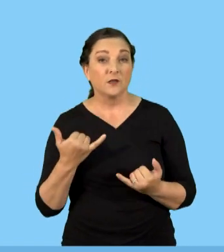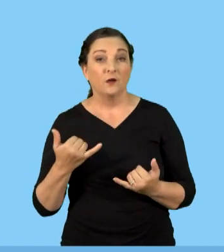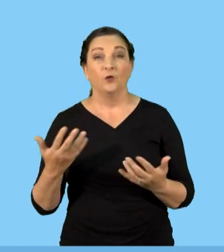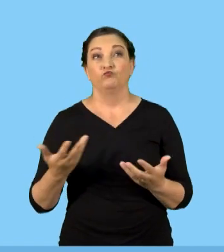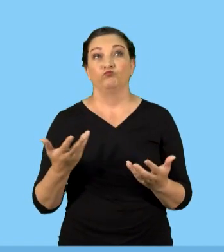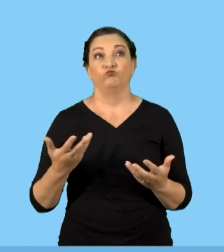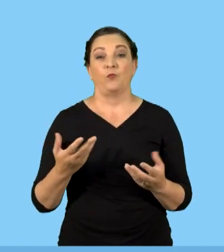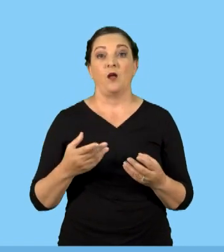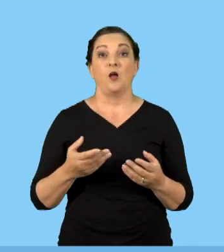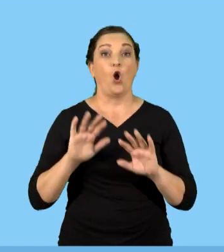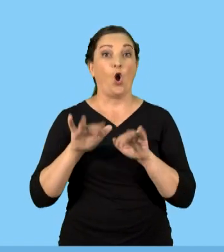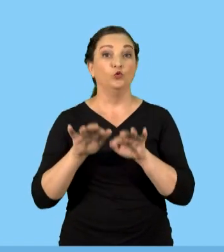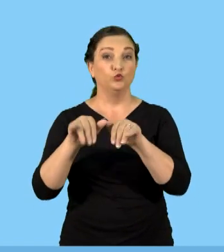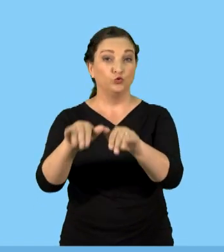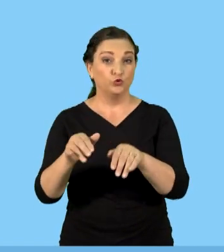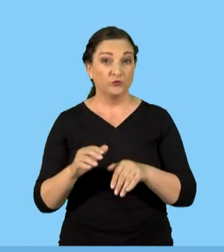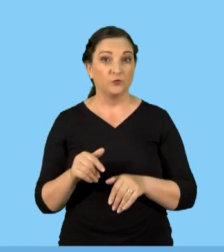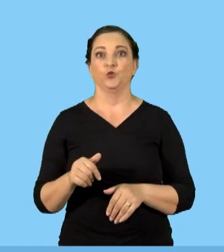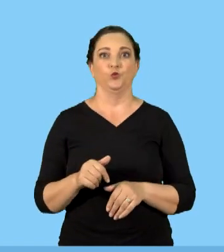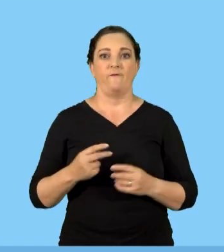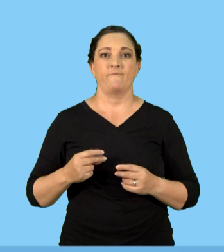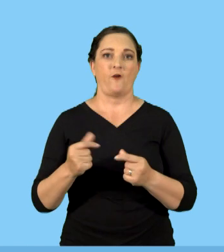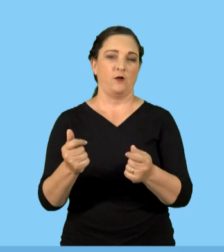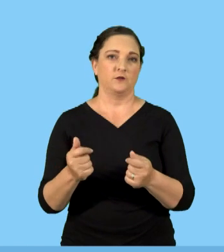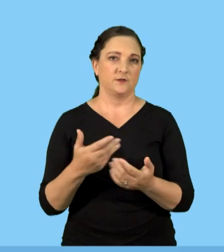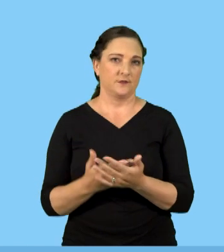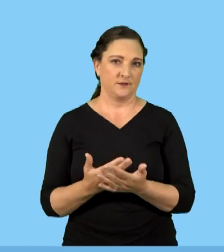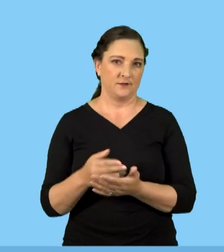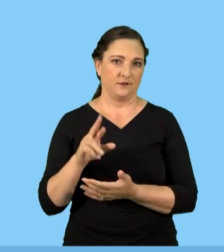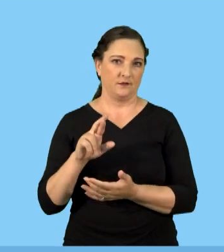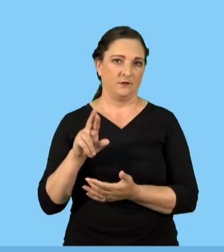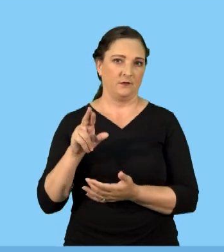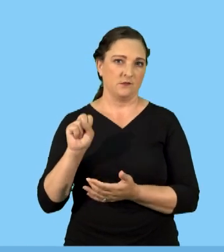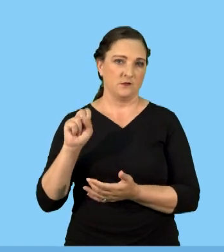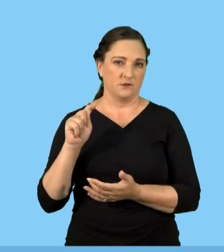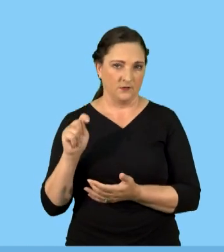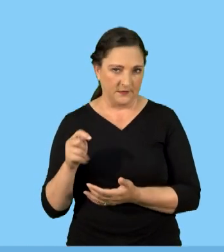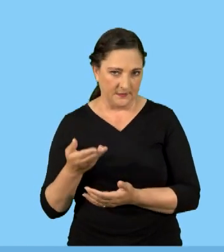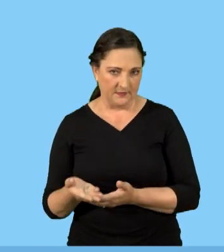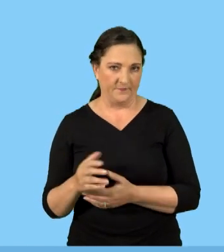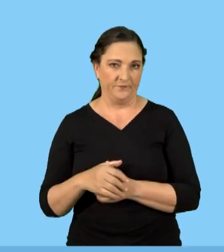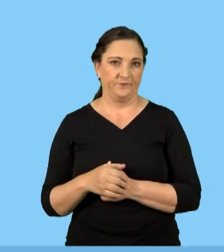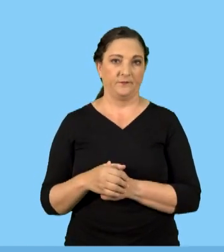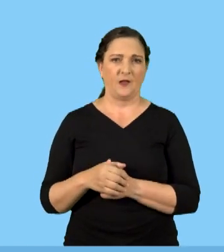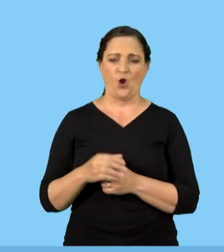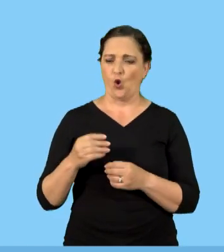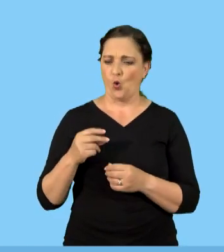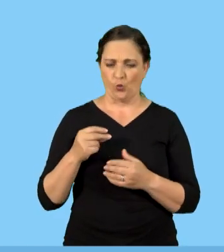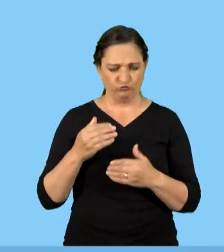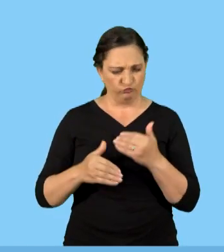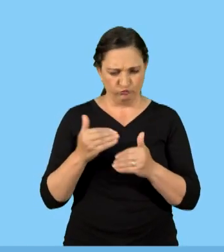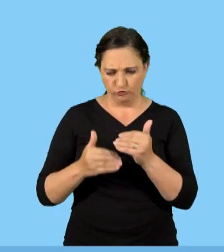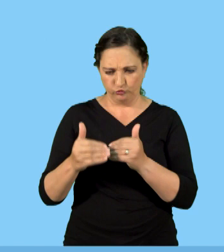much faster when it's near an ocean, for instance. So when that iron substance is near the